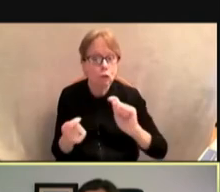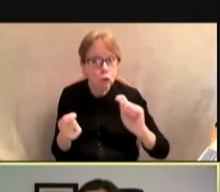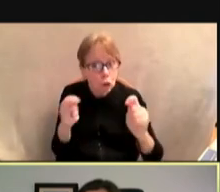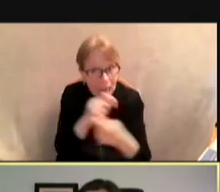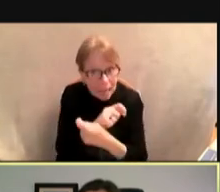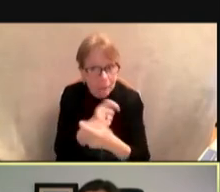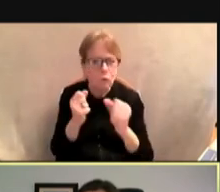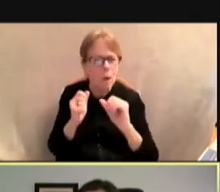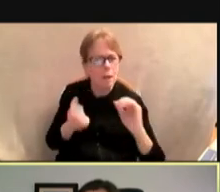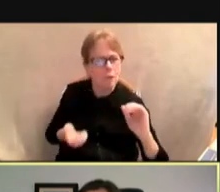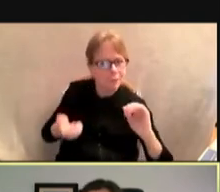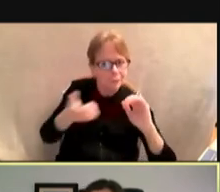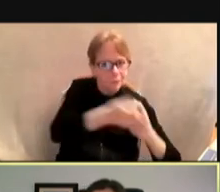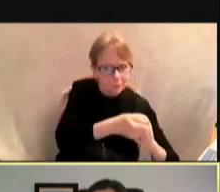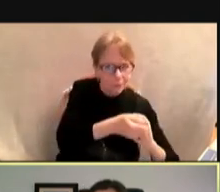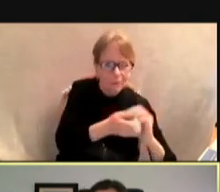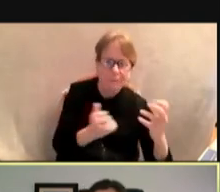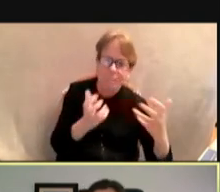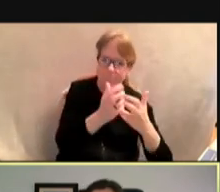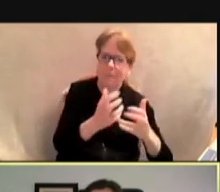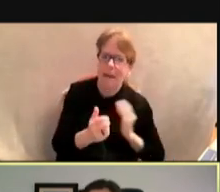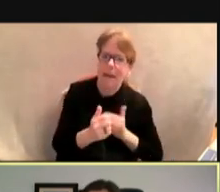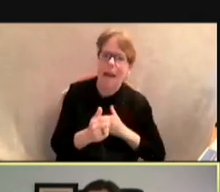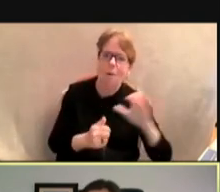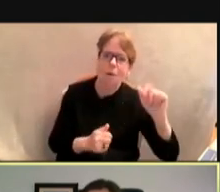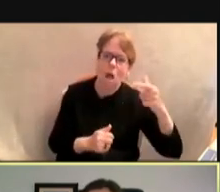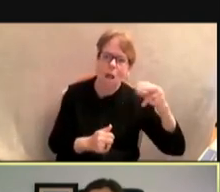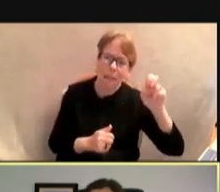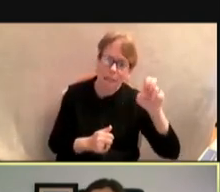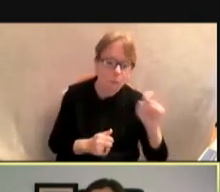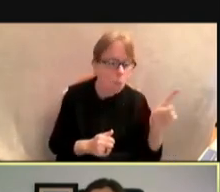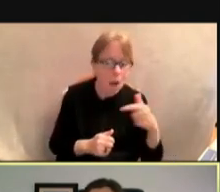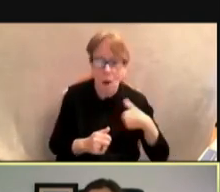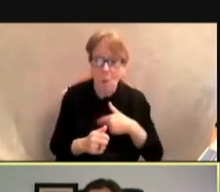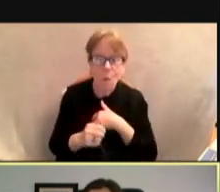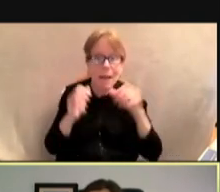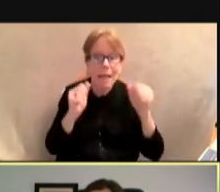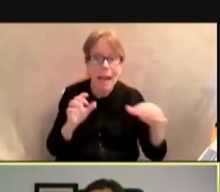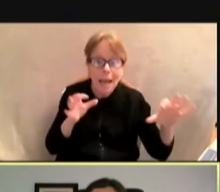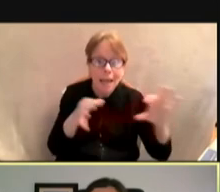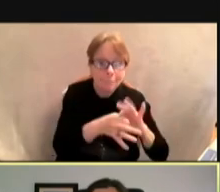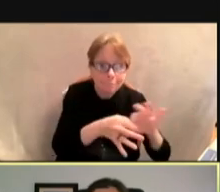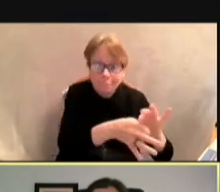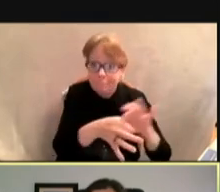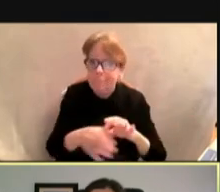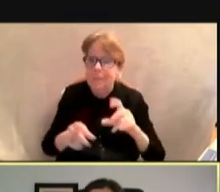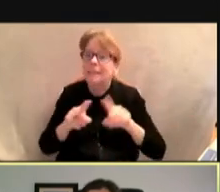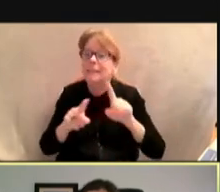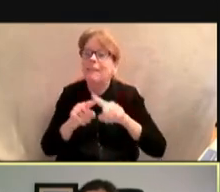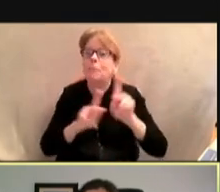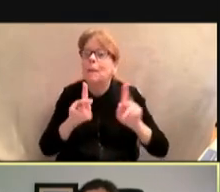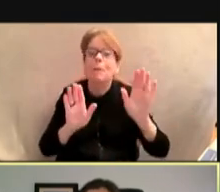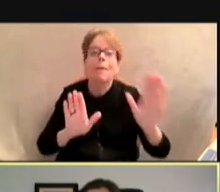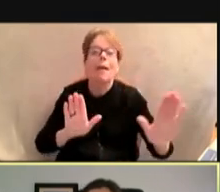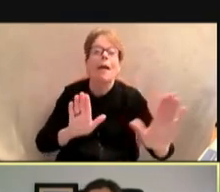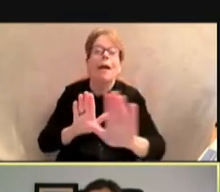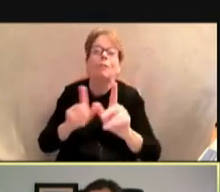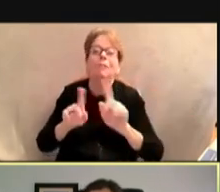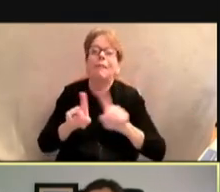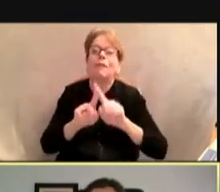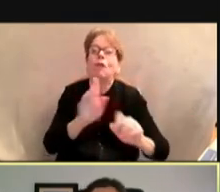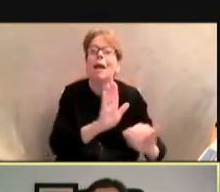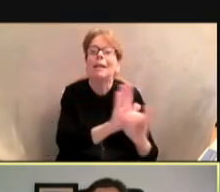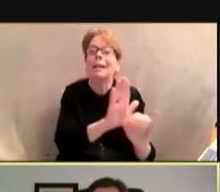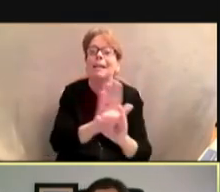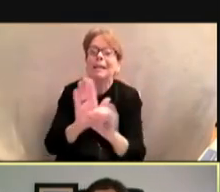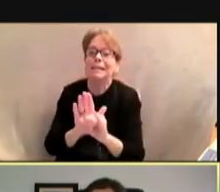colleagues. Identifying areas of intersectionality and joining in work around other identities has really allowed us to bring a disability